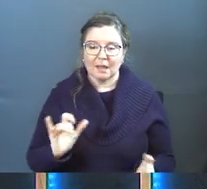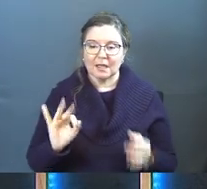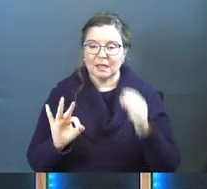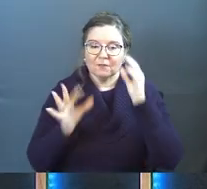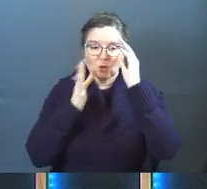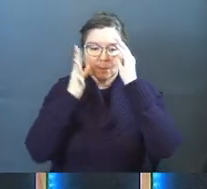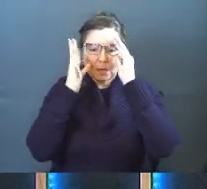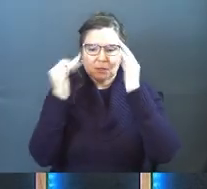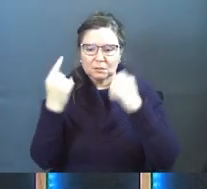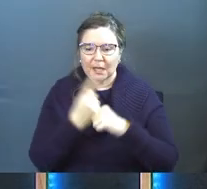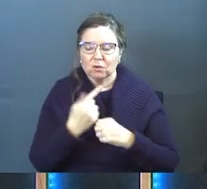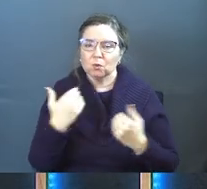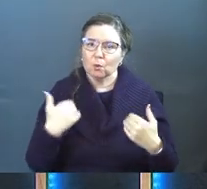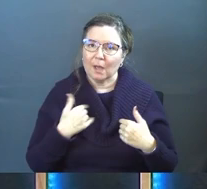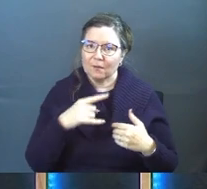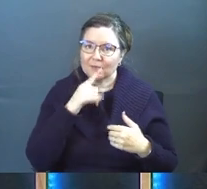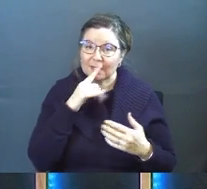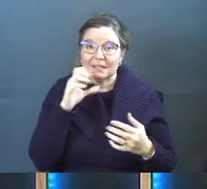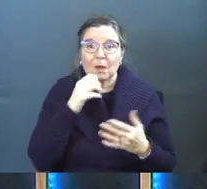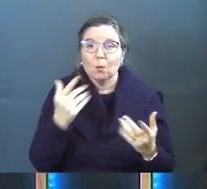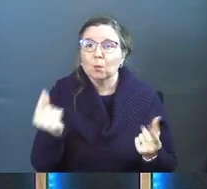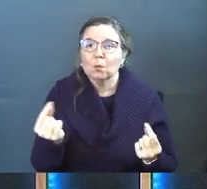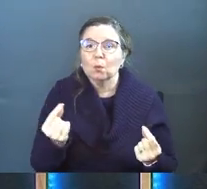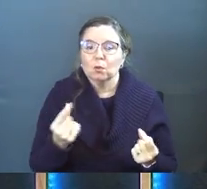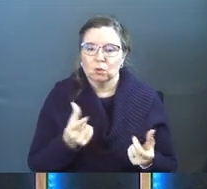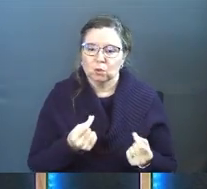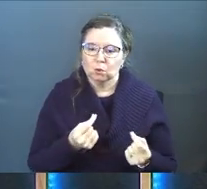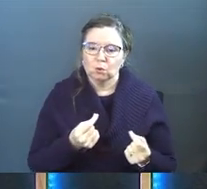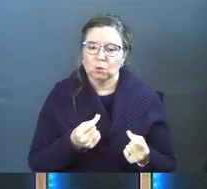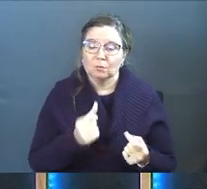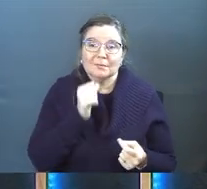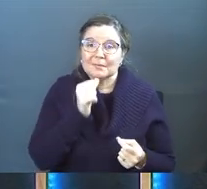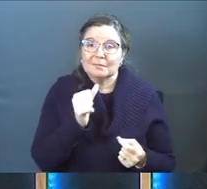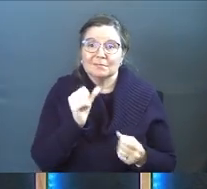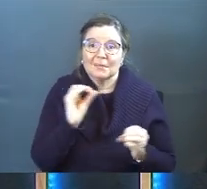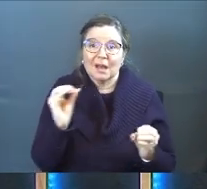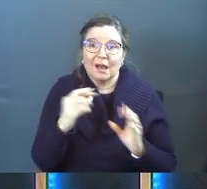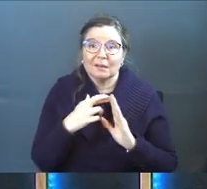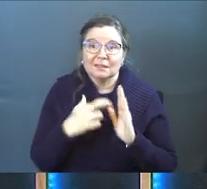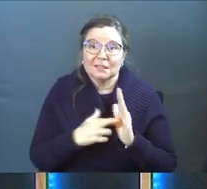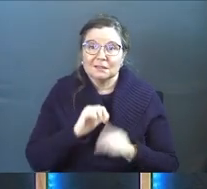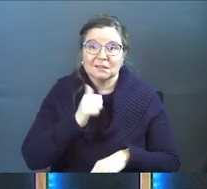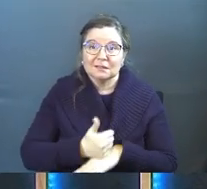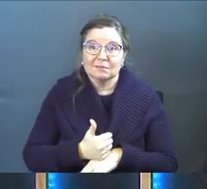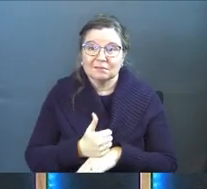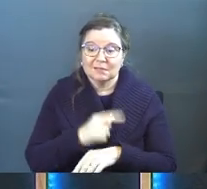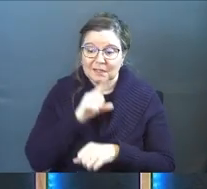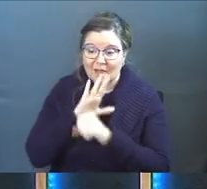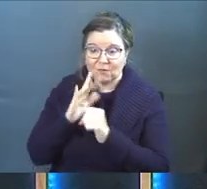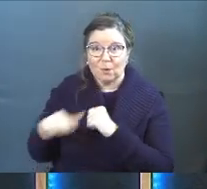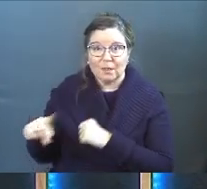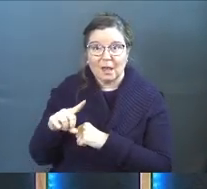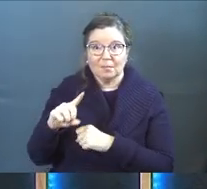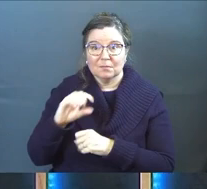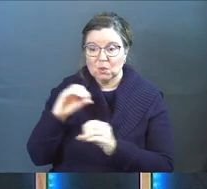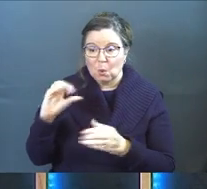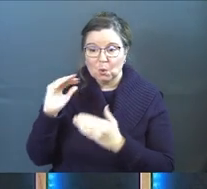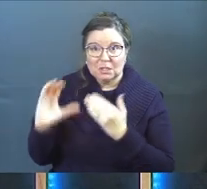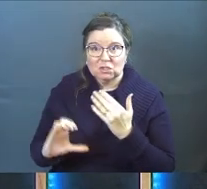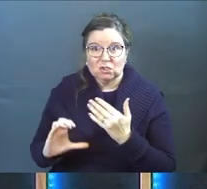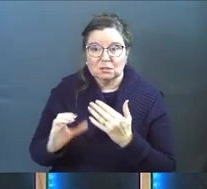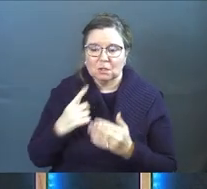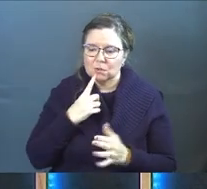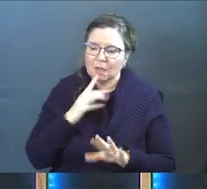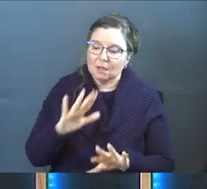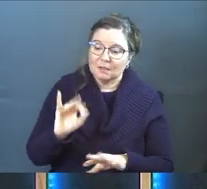Like, if you're a parent today, you have kids, and guess what you do with them? You do an unconditional covenant with them. And you just do it in your daily life.